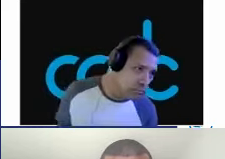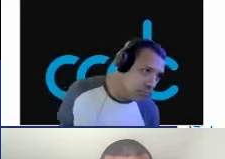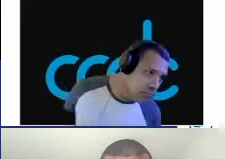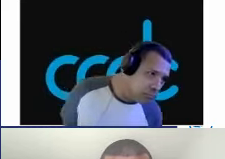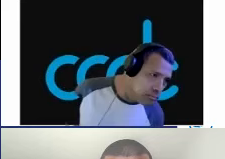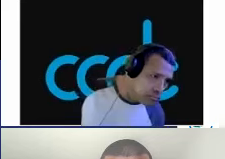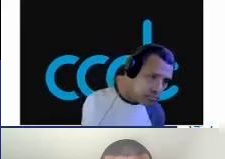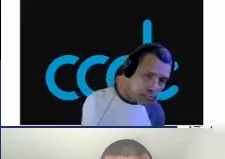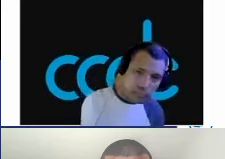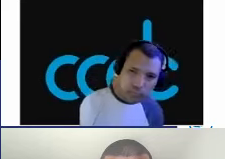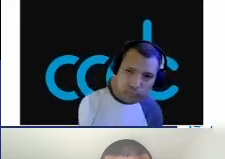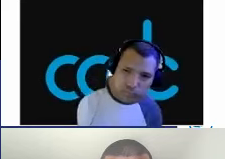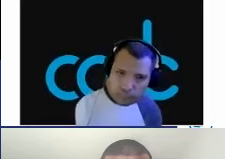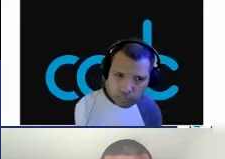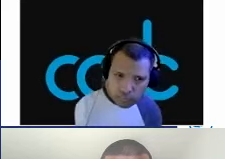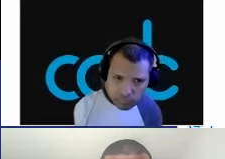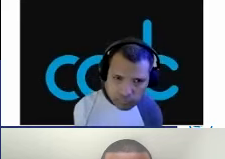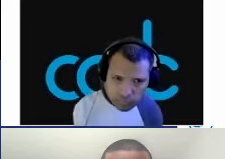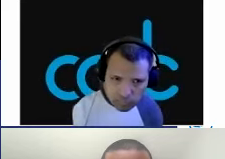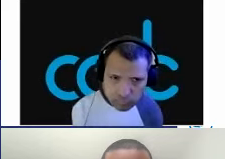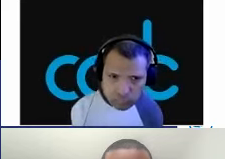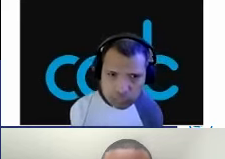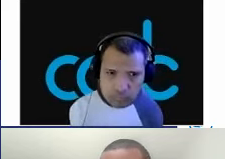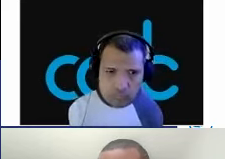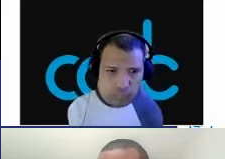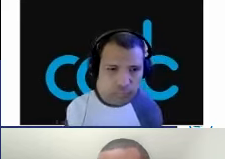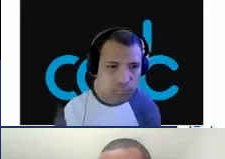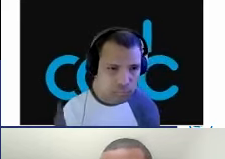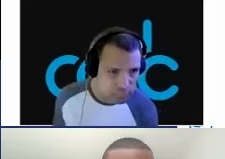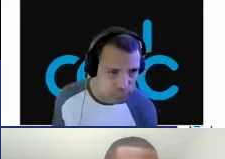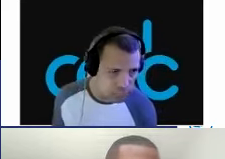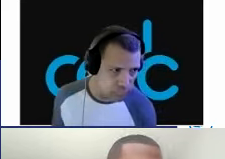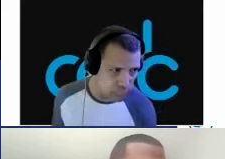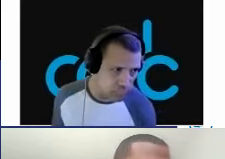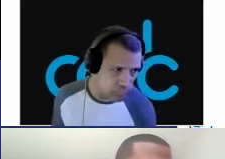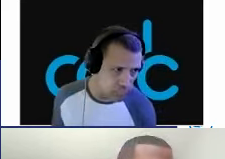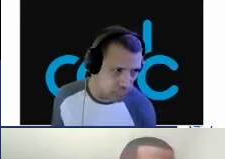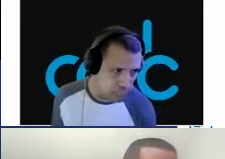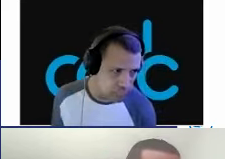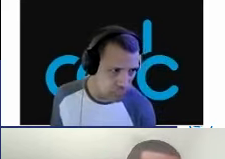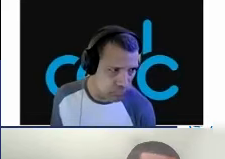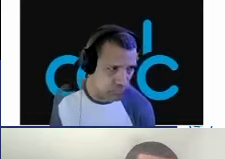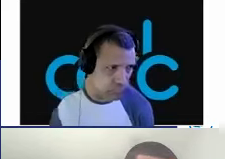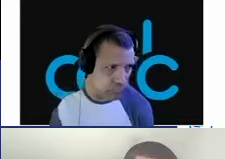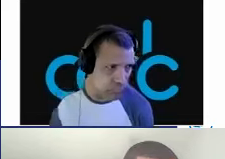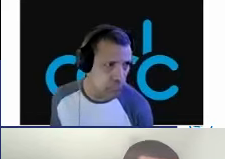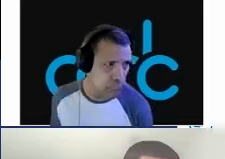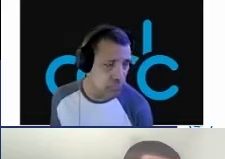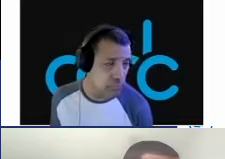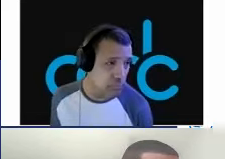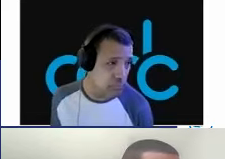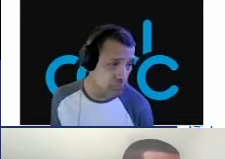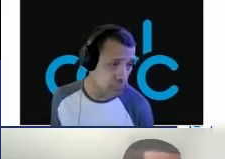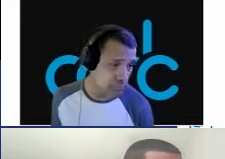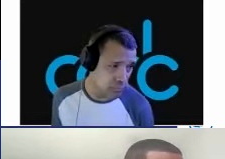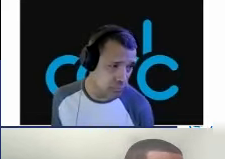which I probably need to think about a little bit more. Refugee community, Morella talked about